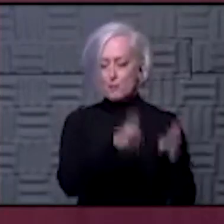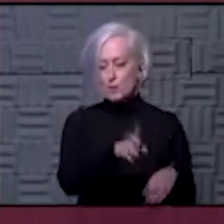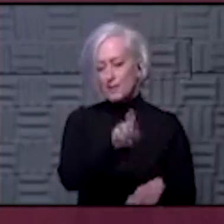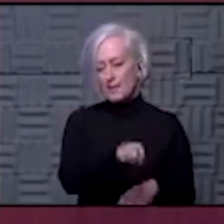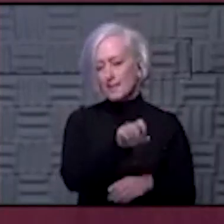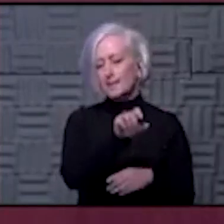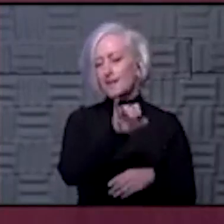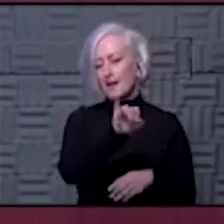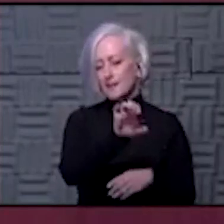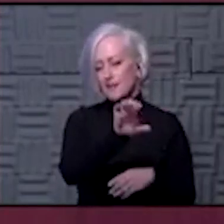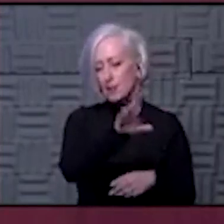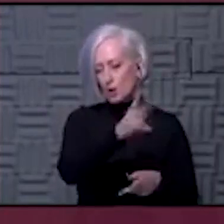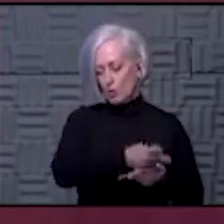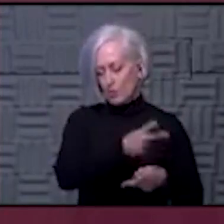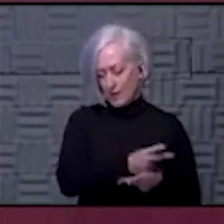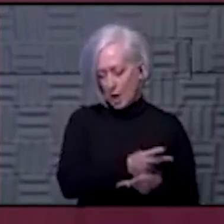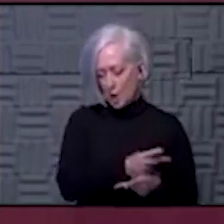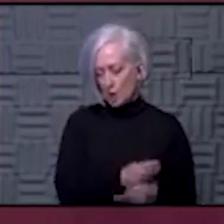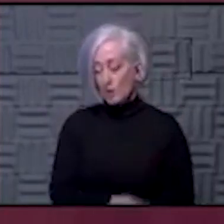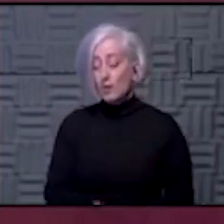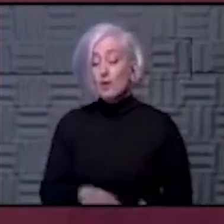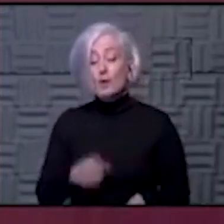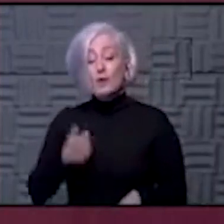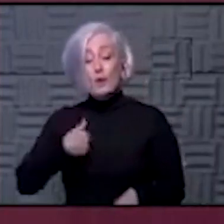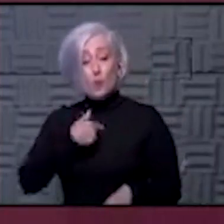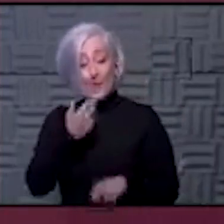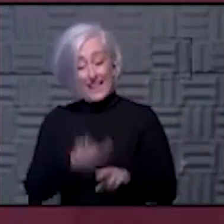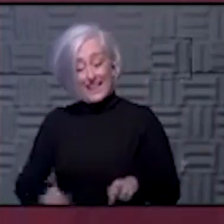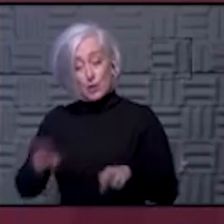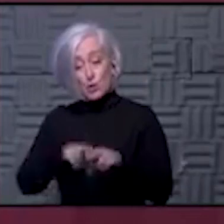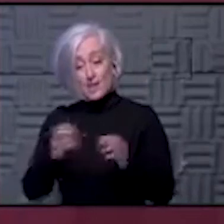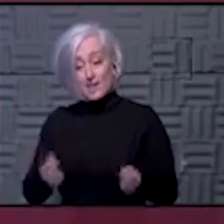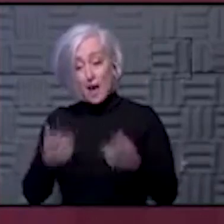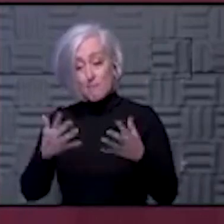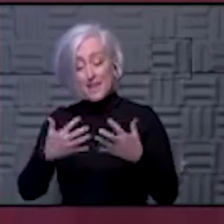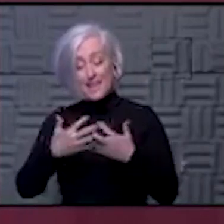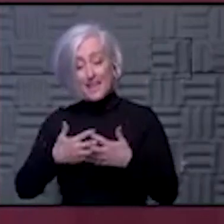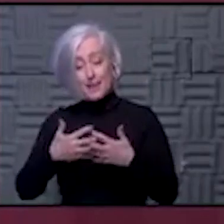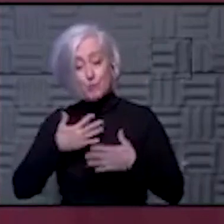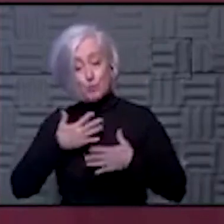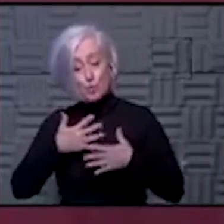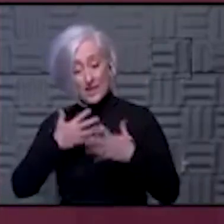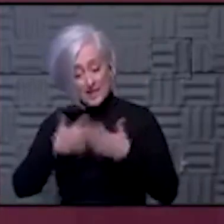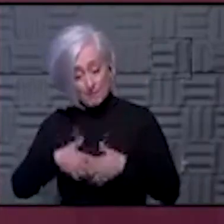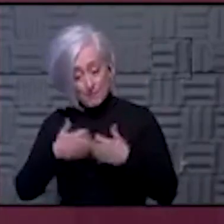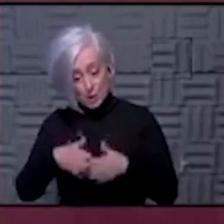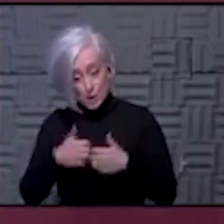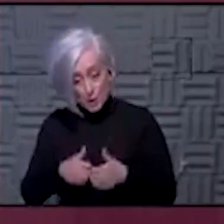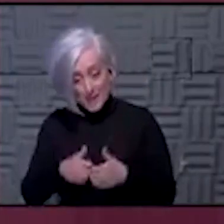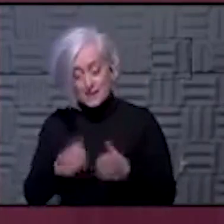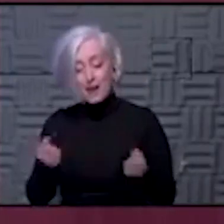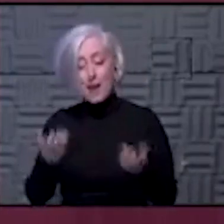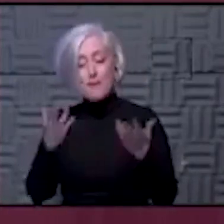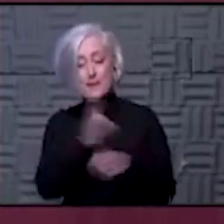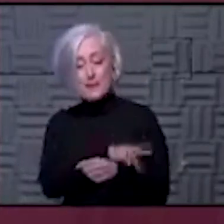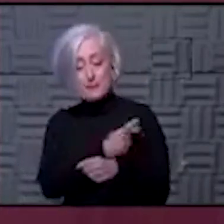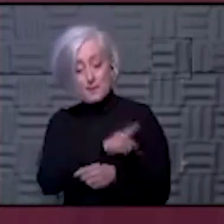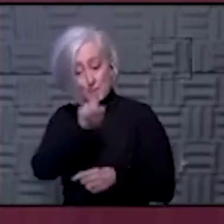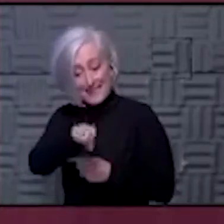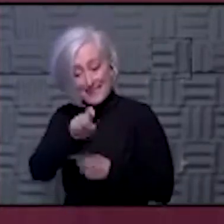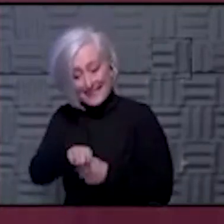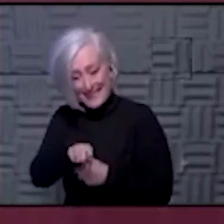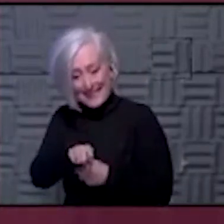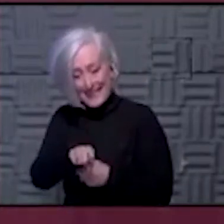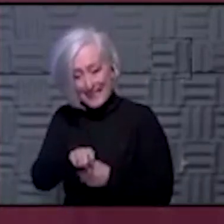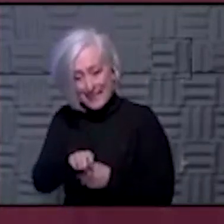this weekend as well, as we increase the number of ventilators, and there's so many more being used and so many patients who need that ICU coverage, you start running